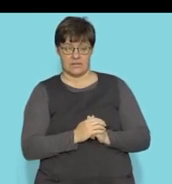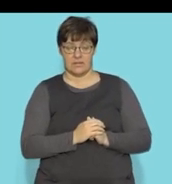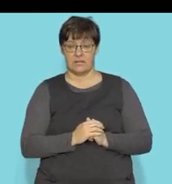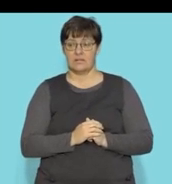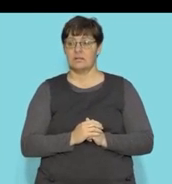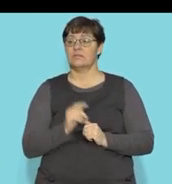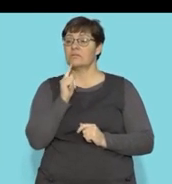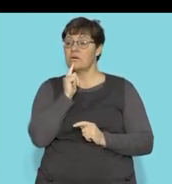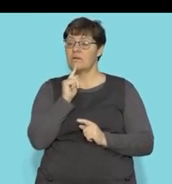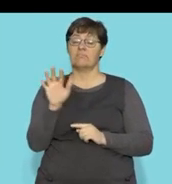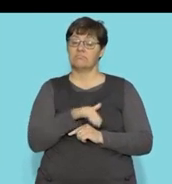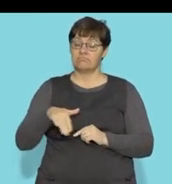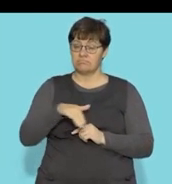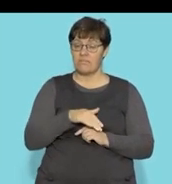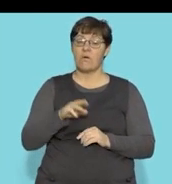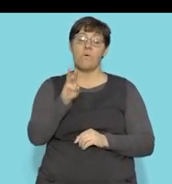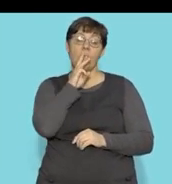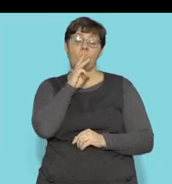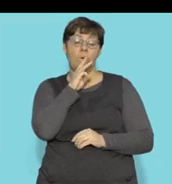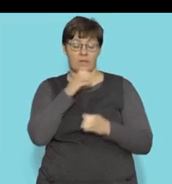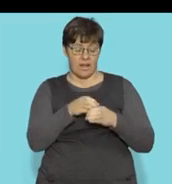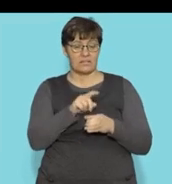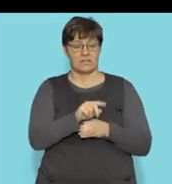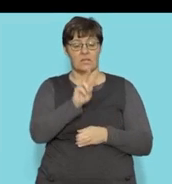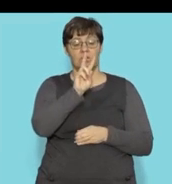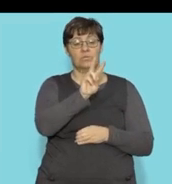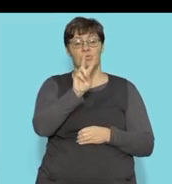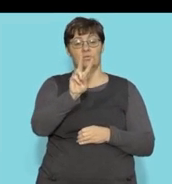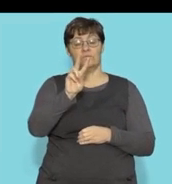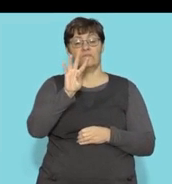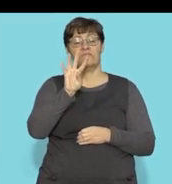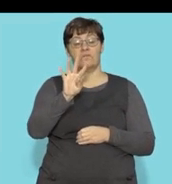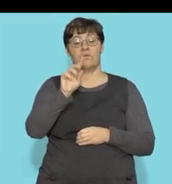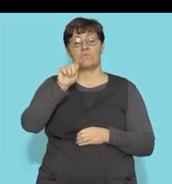13. So the surface area of the water touching the glass is